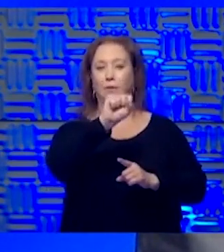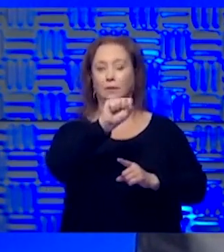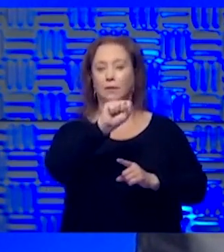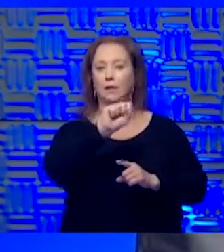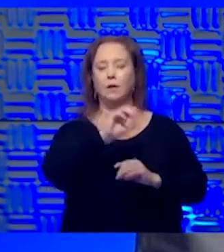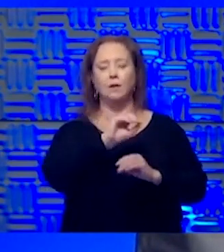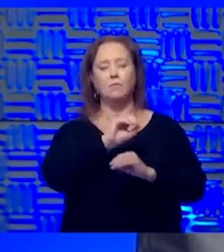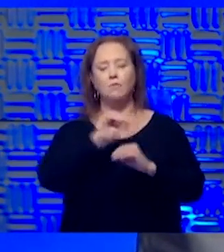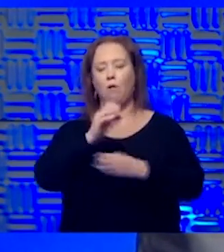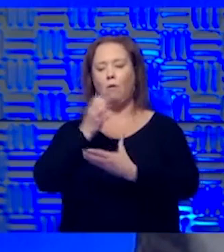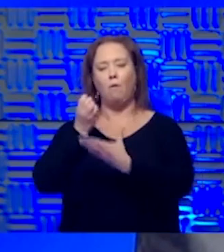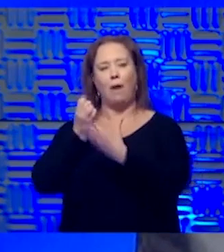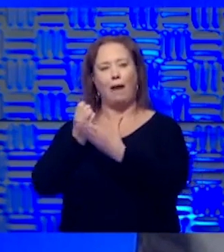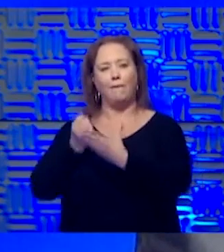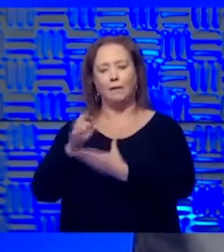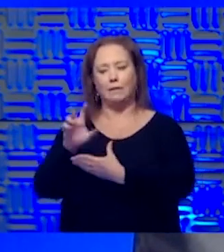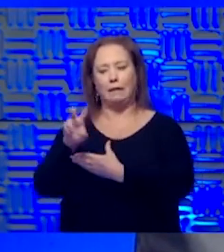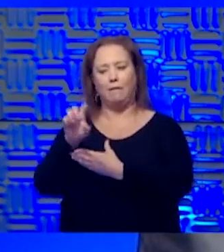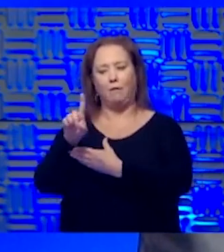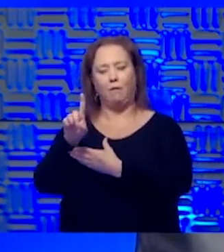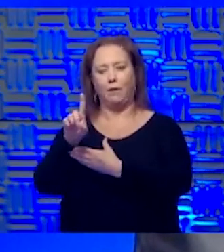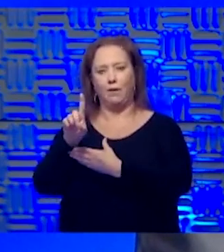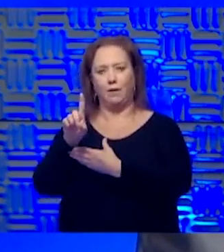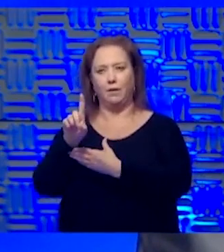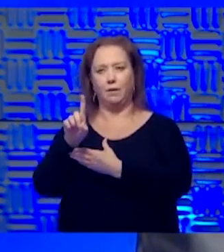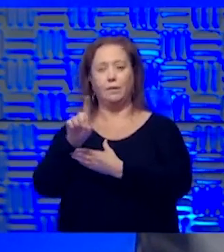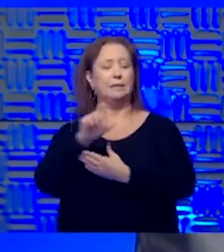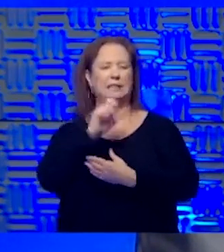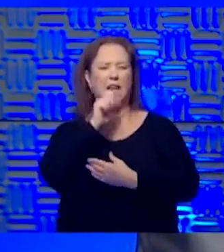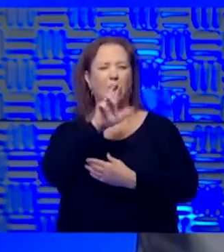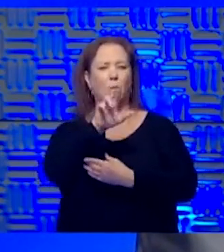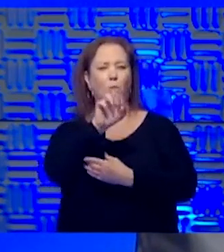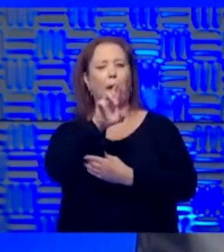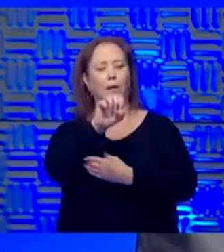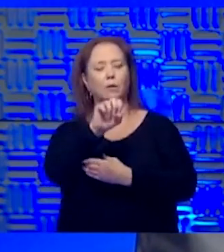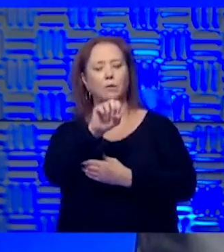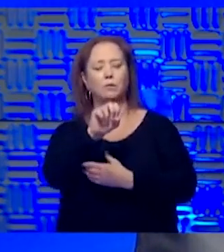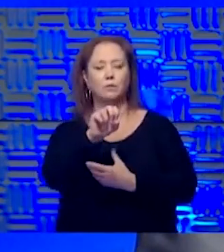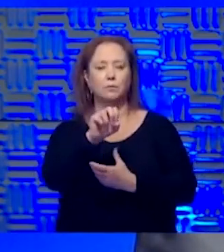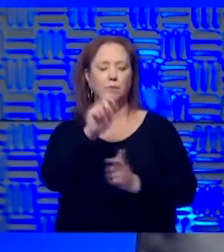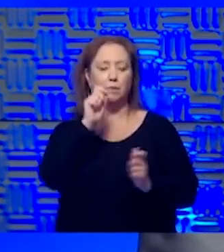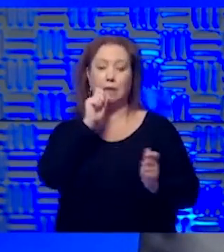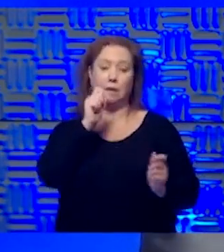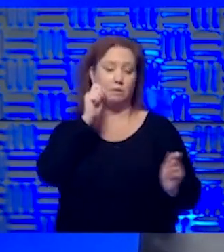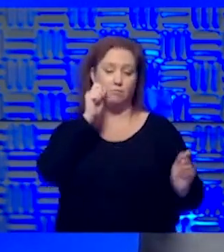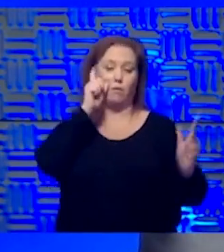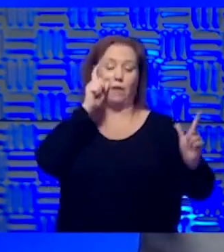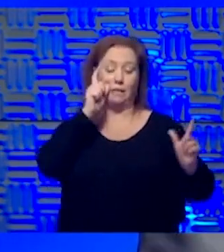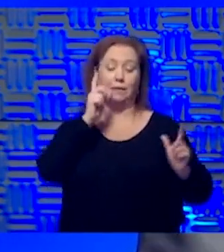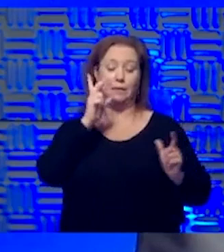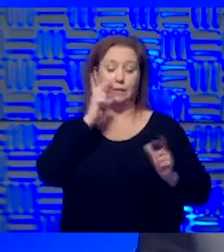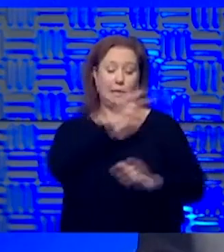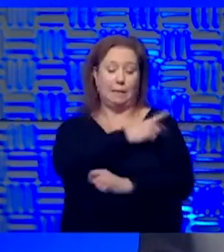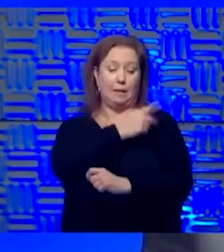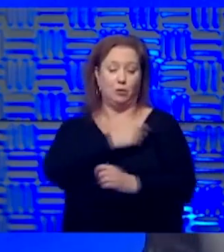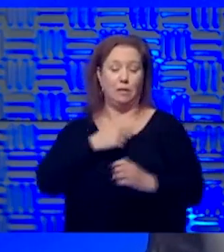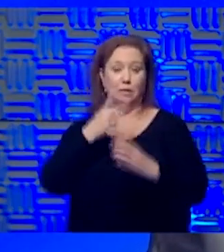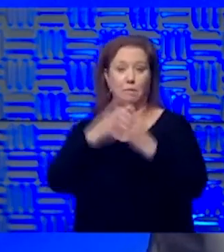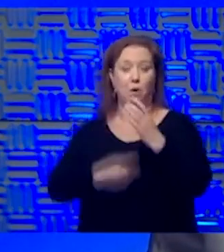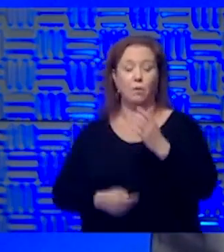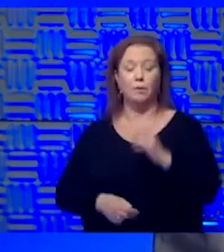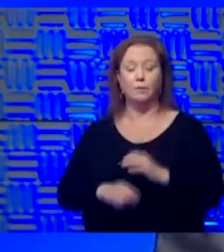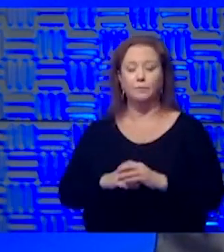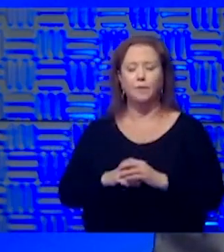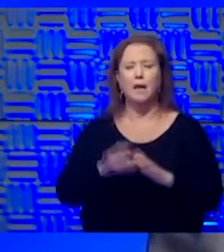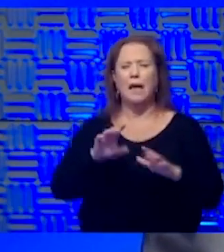that COVID-19 does it. It's not a rare condition, and so it wouldn't be surprising to see a patient with both. And I should take